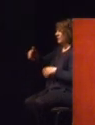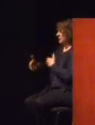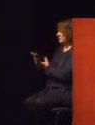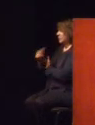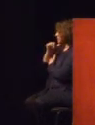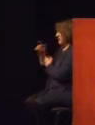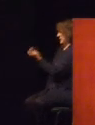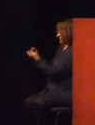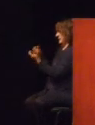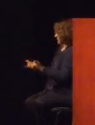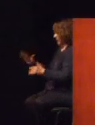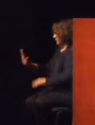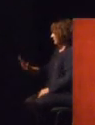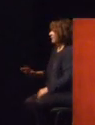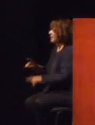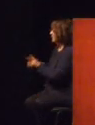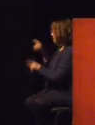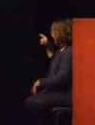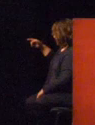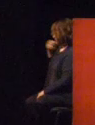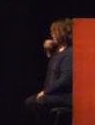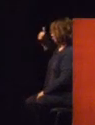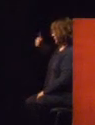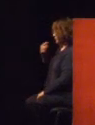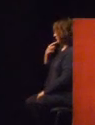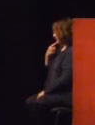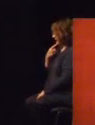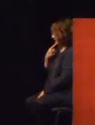here. But what he did share